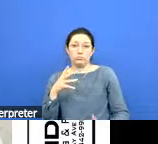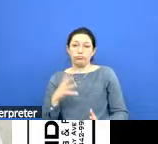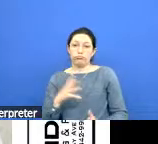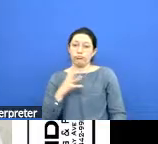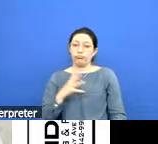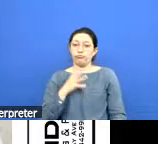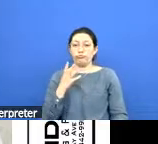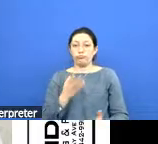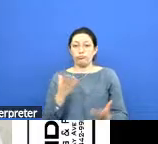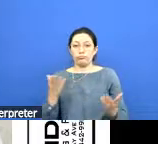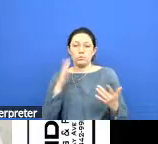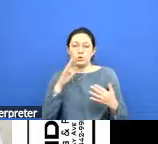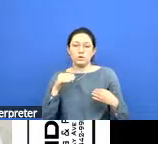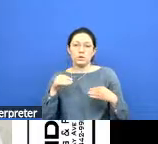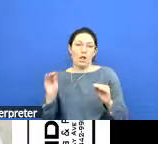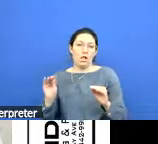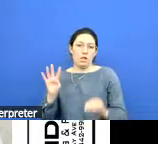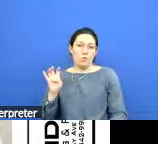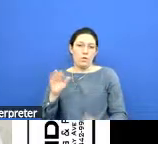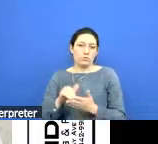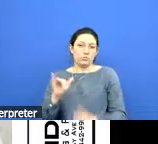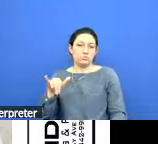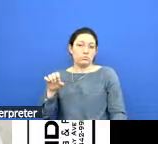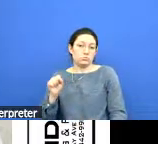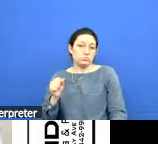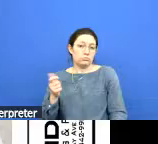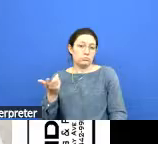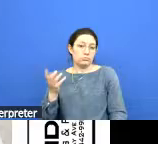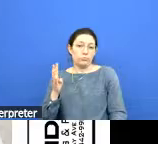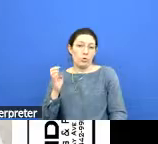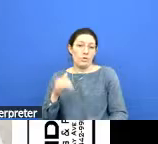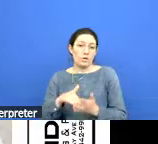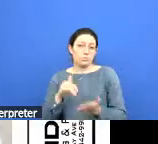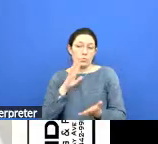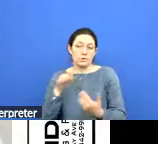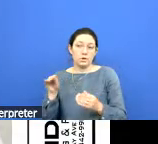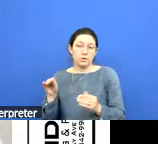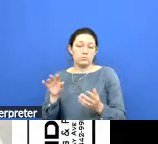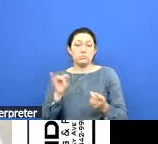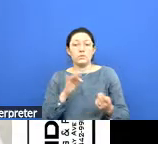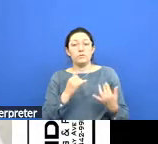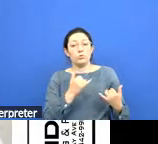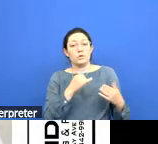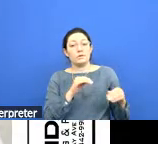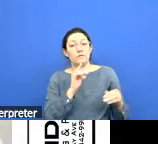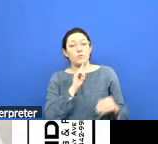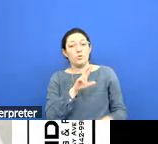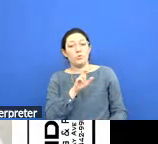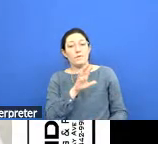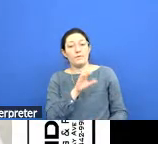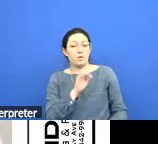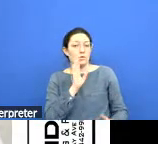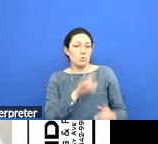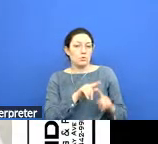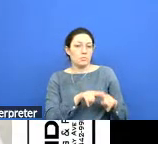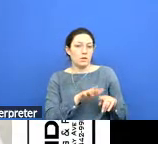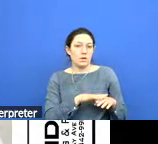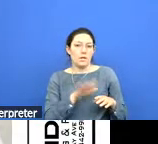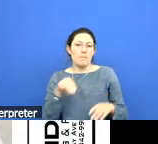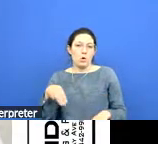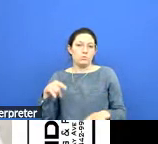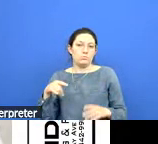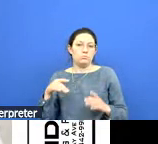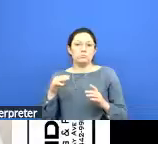amenities, sells for 400,000, they'll sell for 400,000. If they're currently selling for 350, they'll sell for 350. To give you an